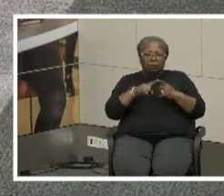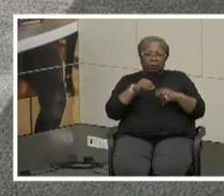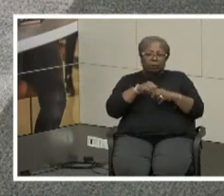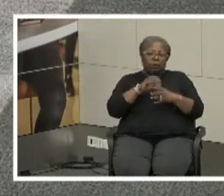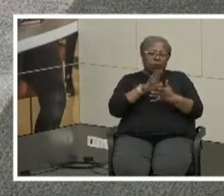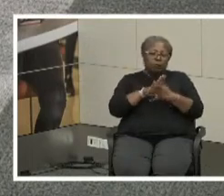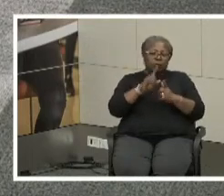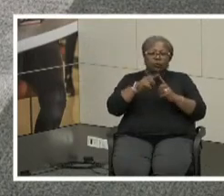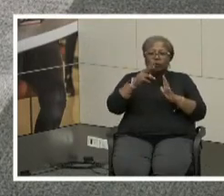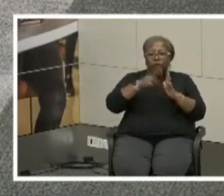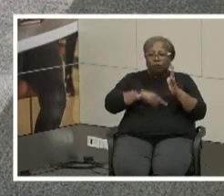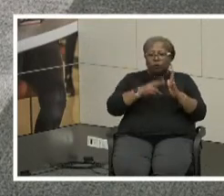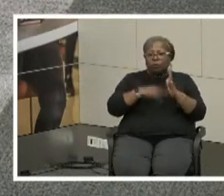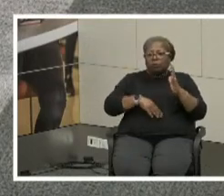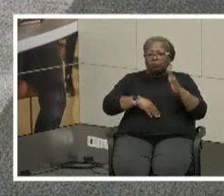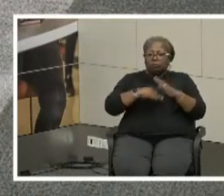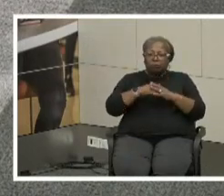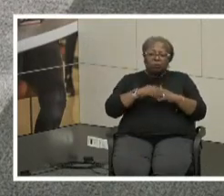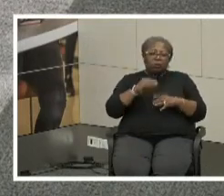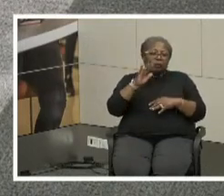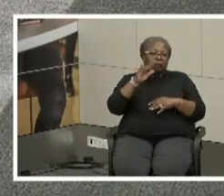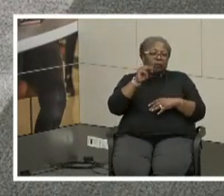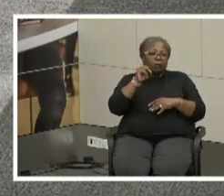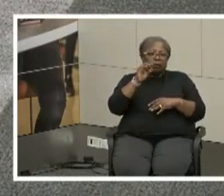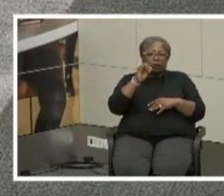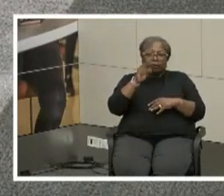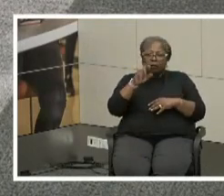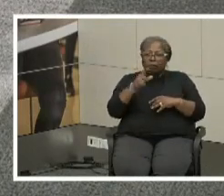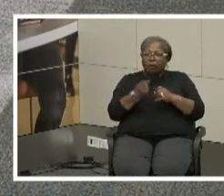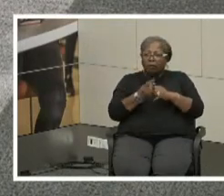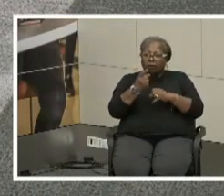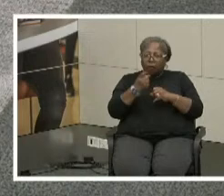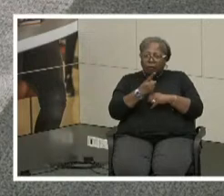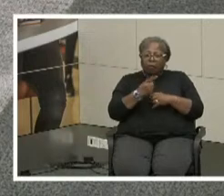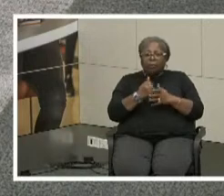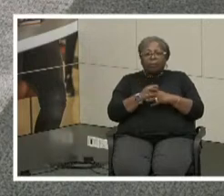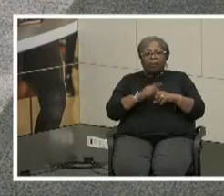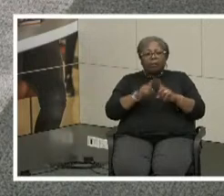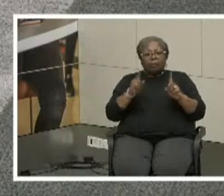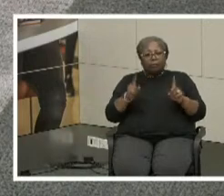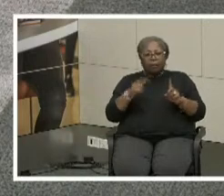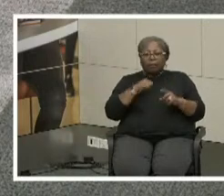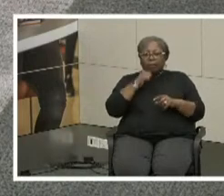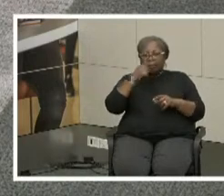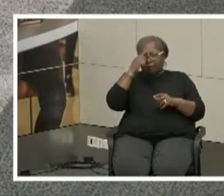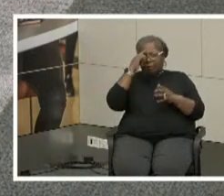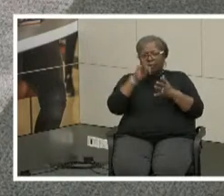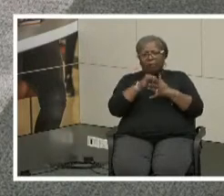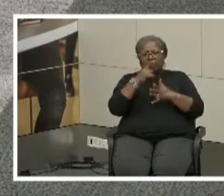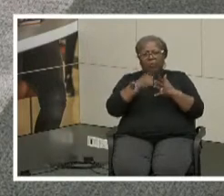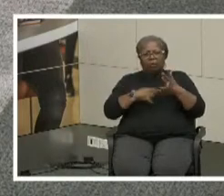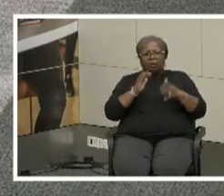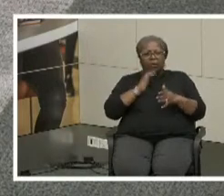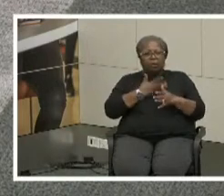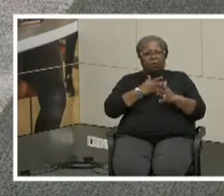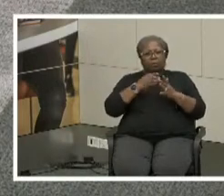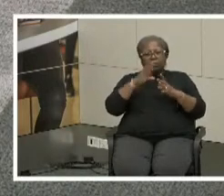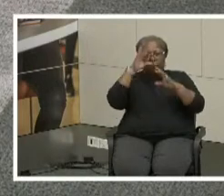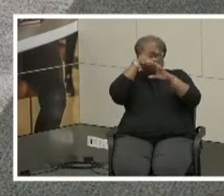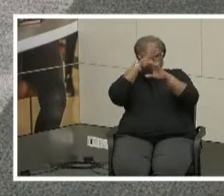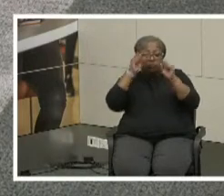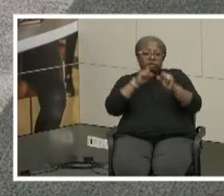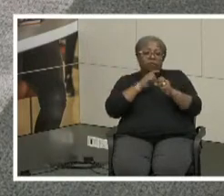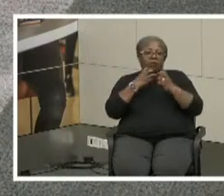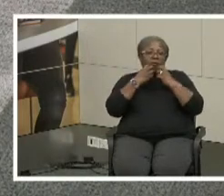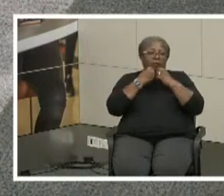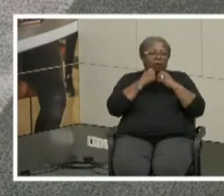school to read a minimum of 25 novels every year thanks Miss Cooper but I don't think that's really what our student our superintendent